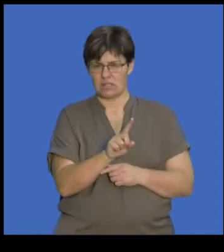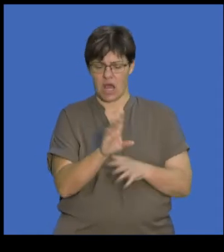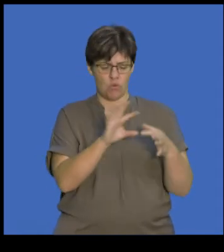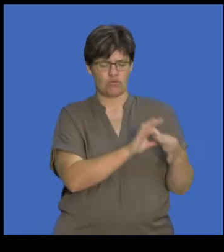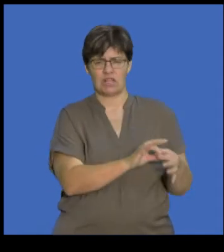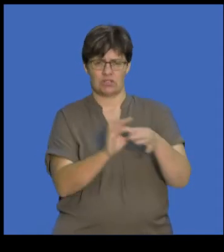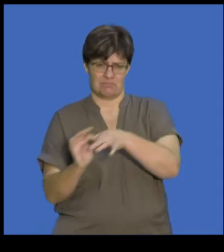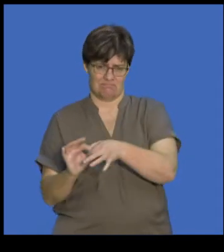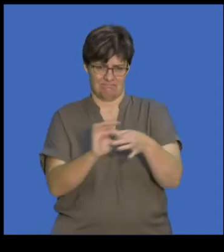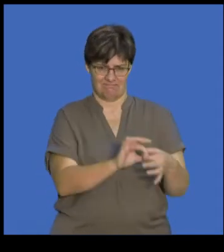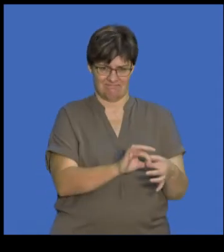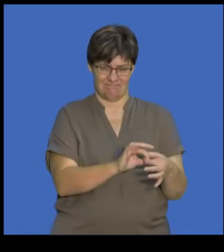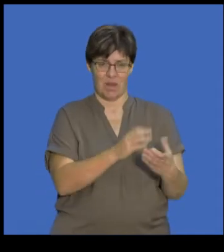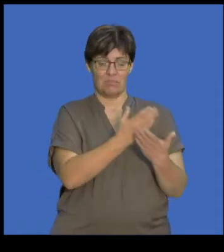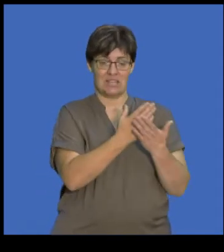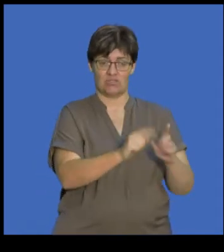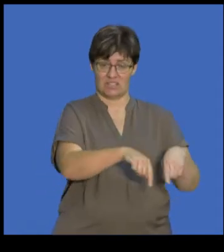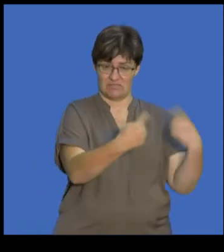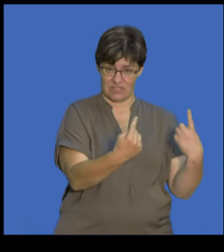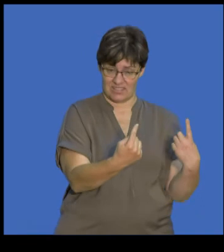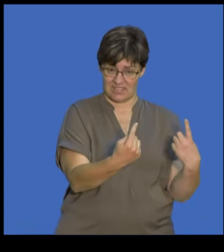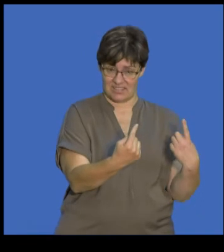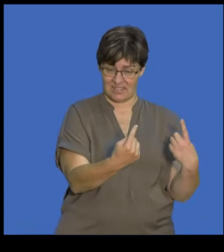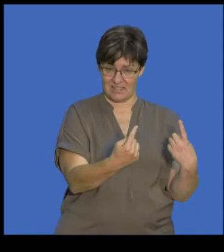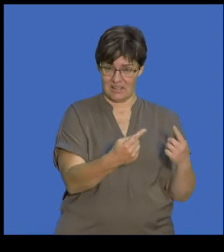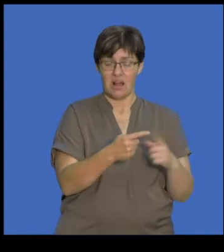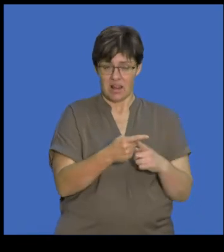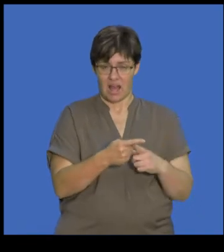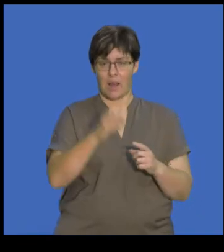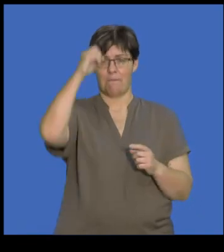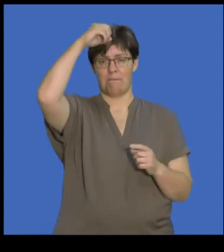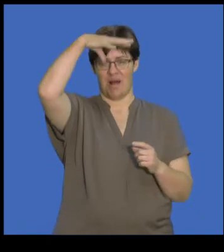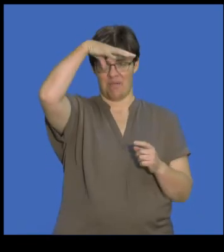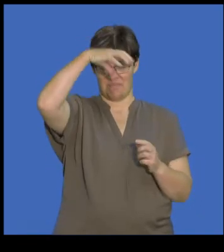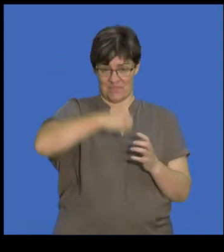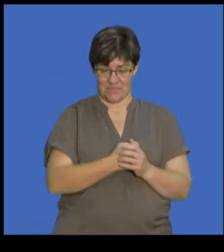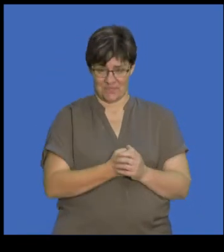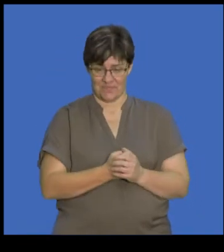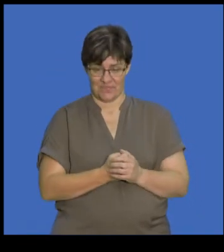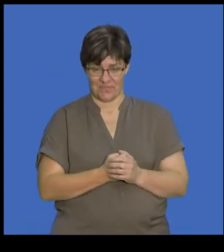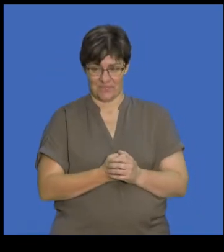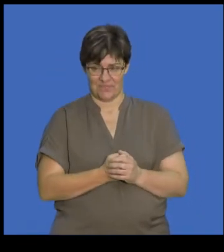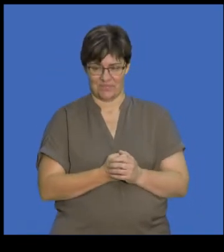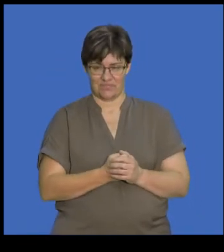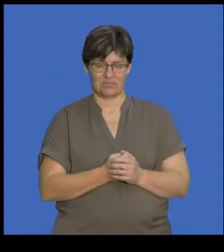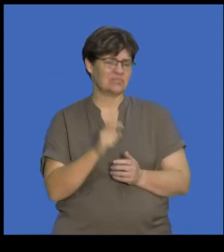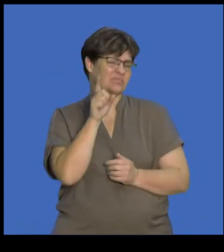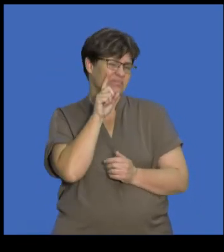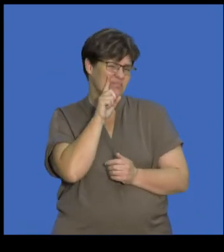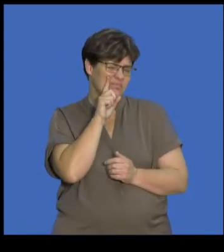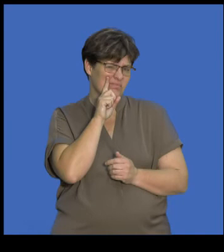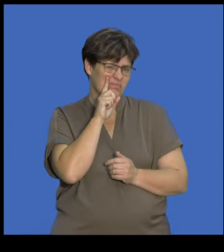relationship between potential difference across a light bulb? Now, let's try and break this